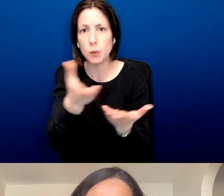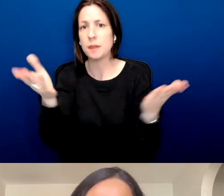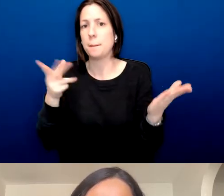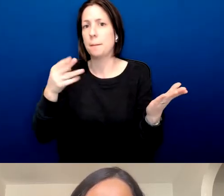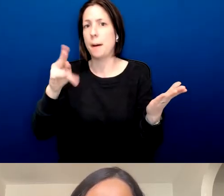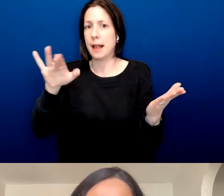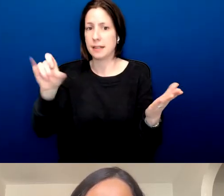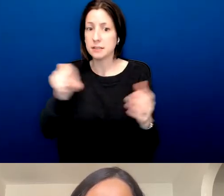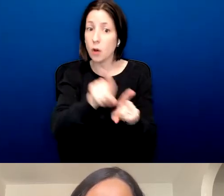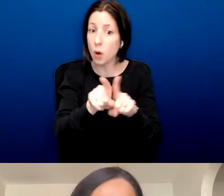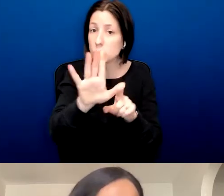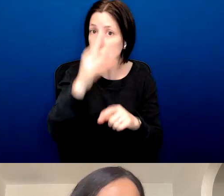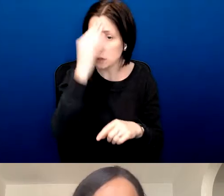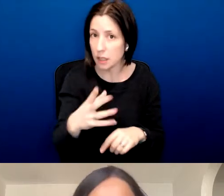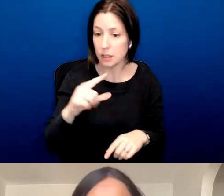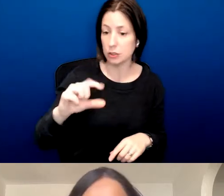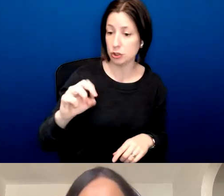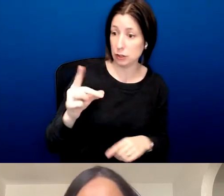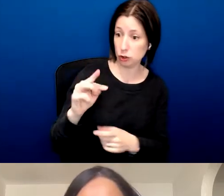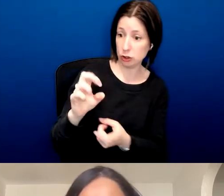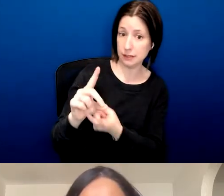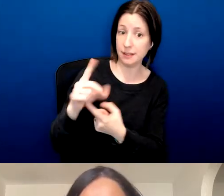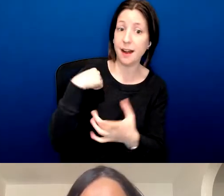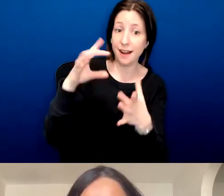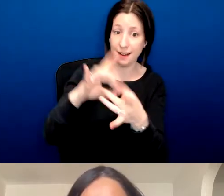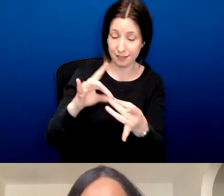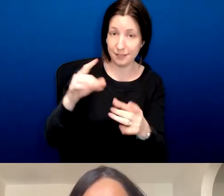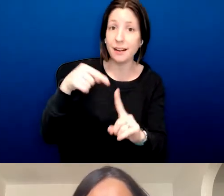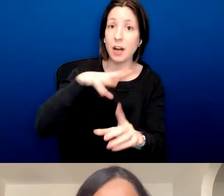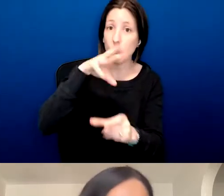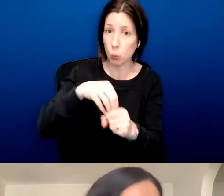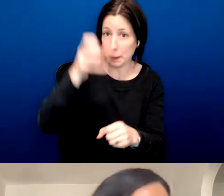also include men, because men are gendered whether they think they are or not.